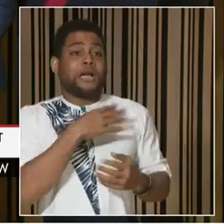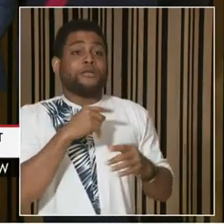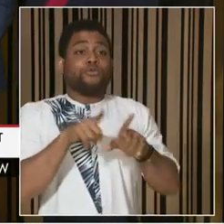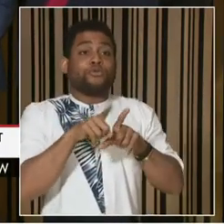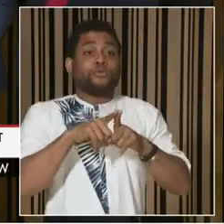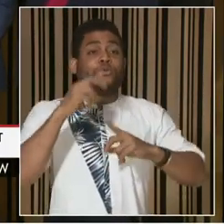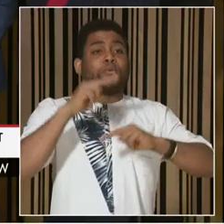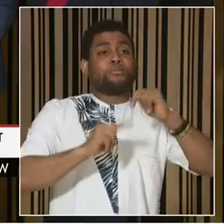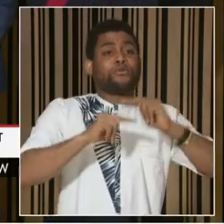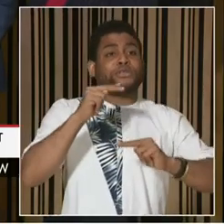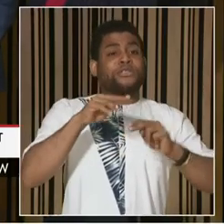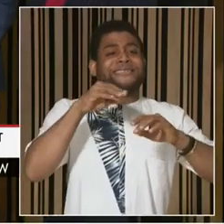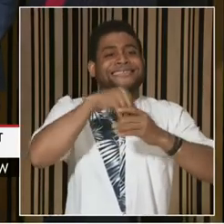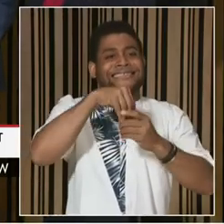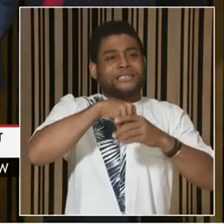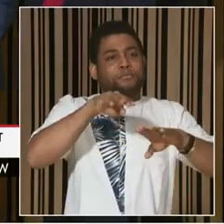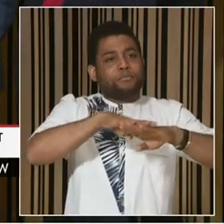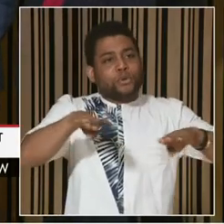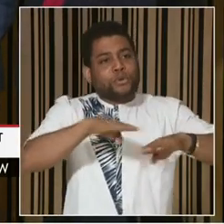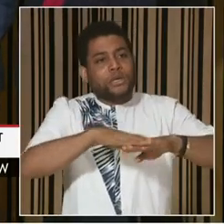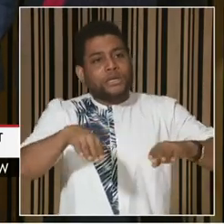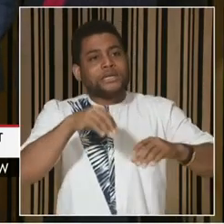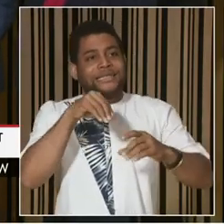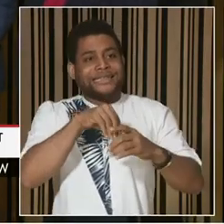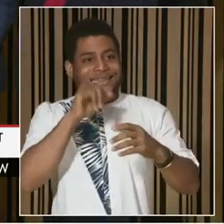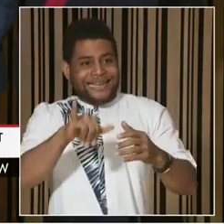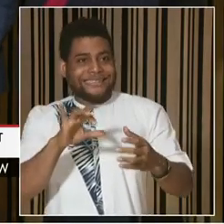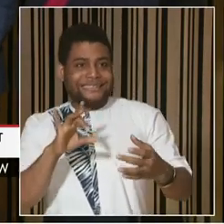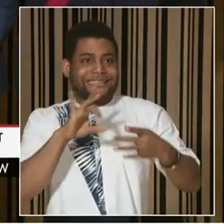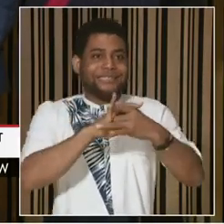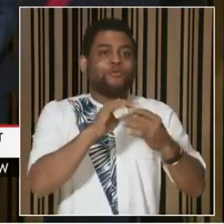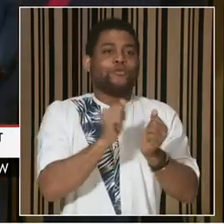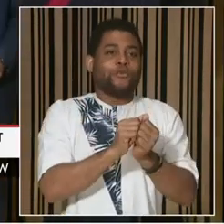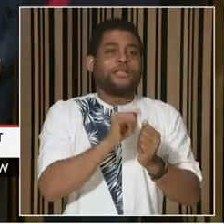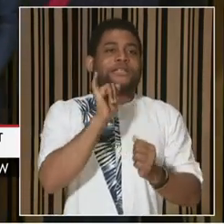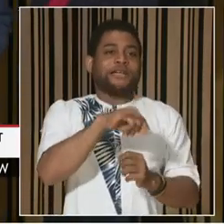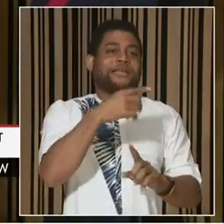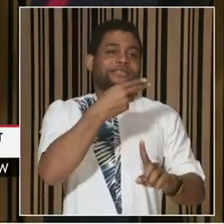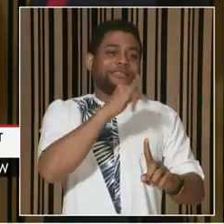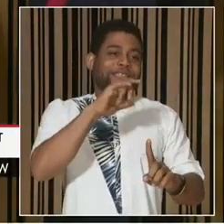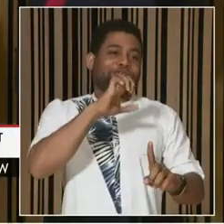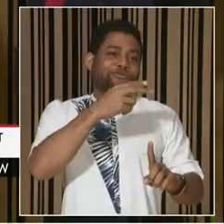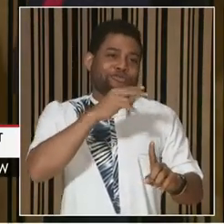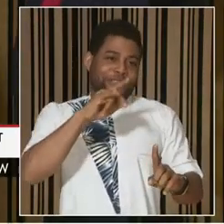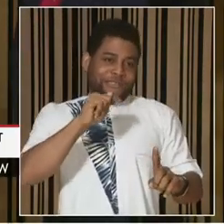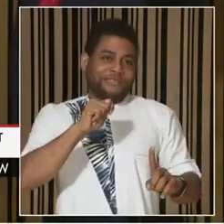indoor pool that is adjacent to the Hillcrest Recreation Center.